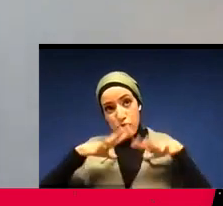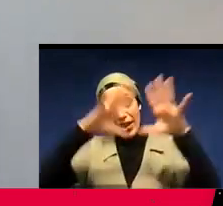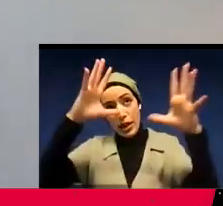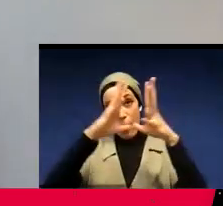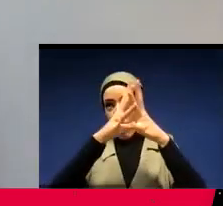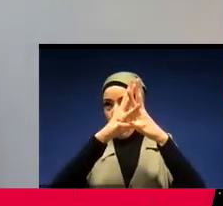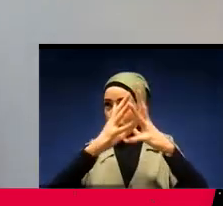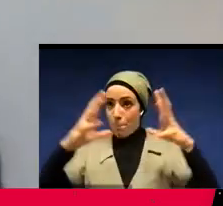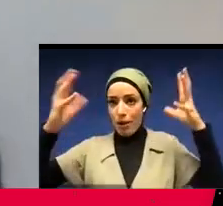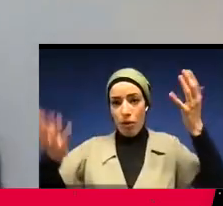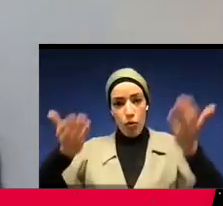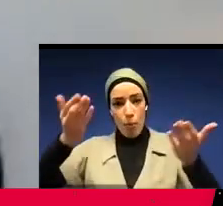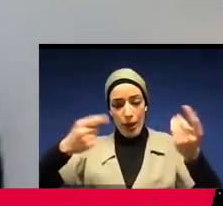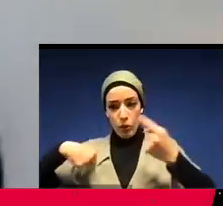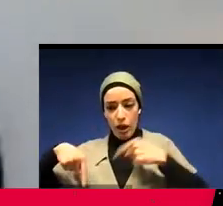think, that's bigger than us.